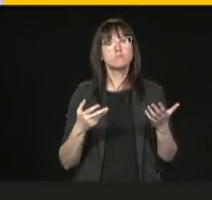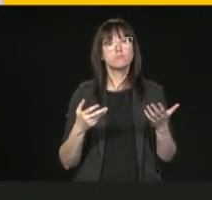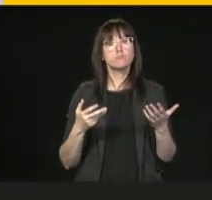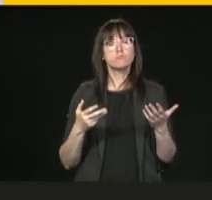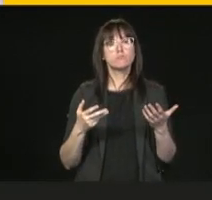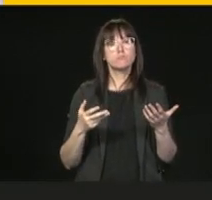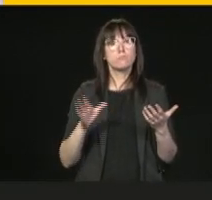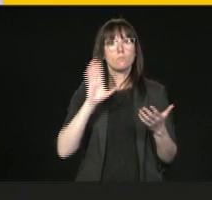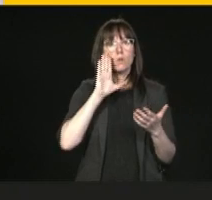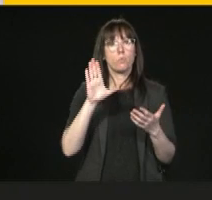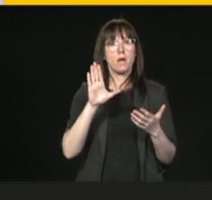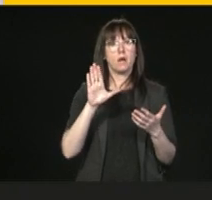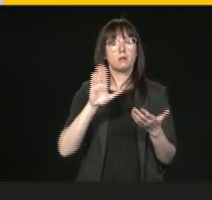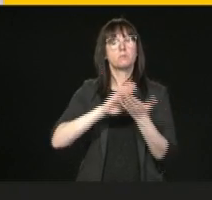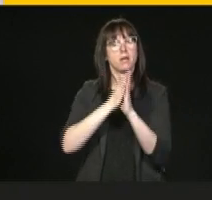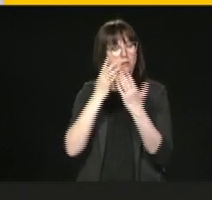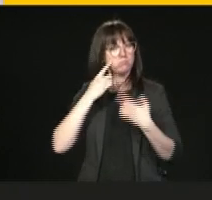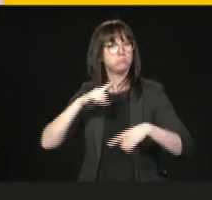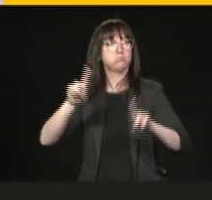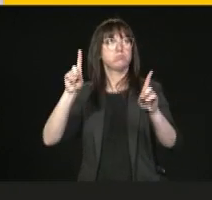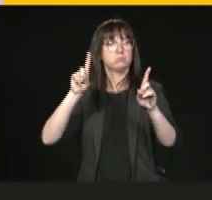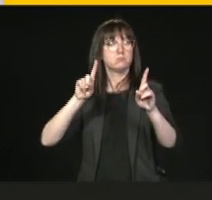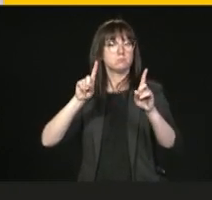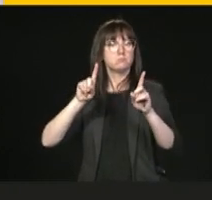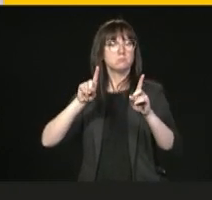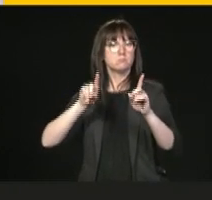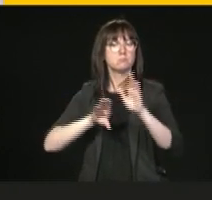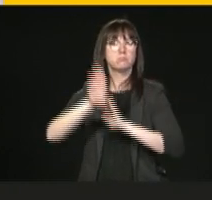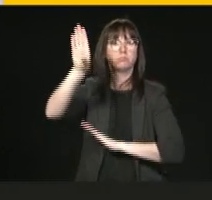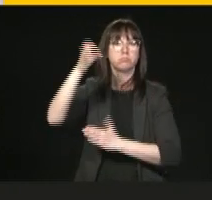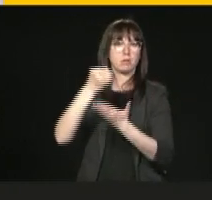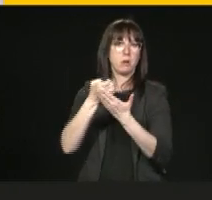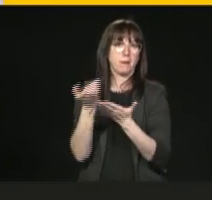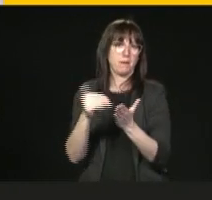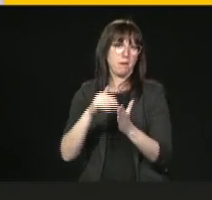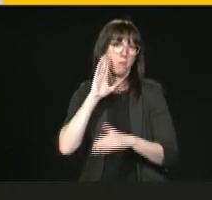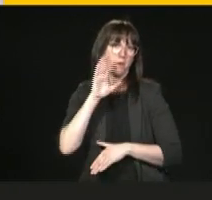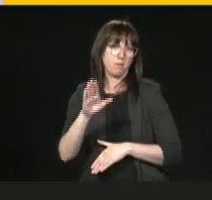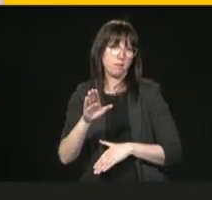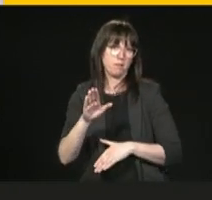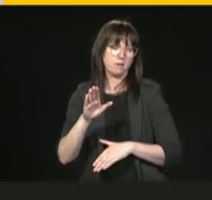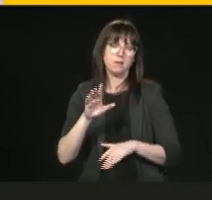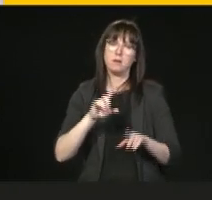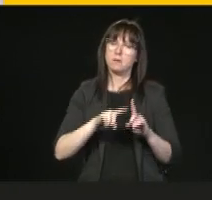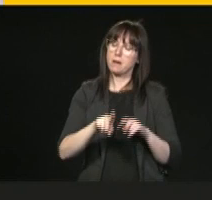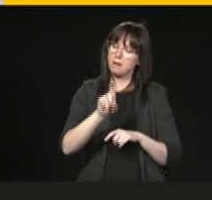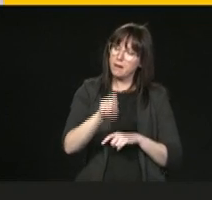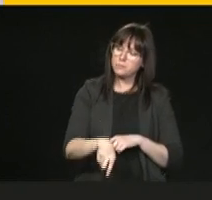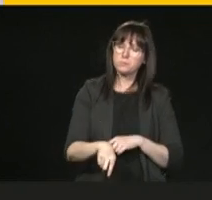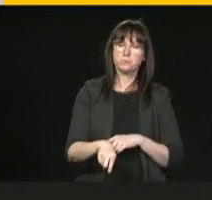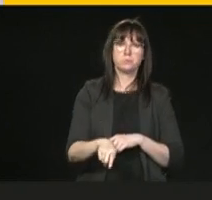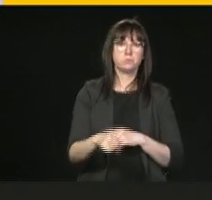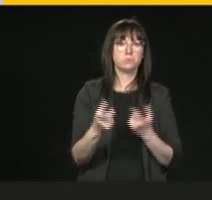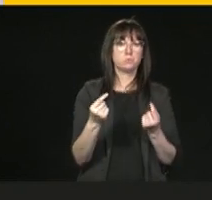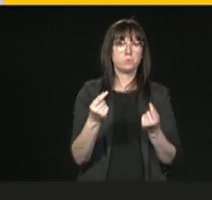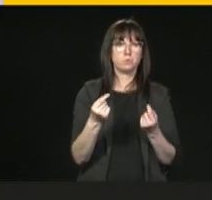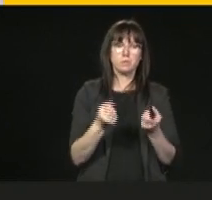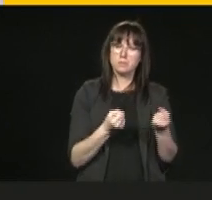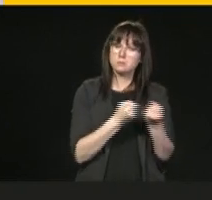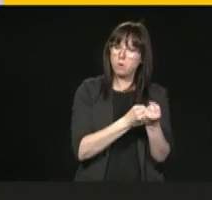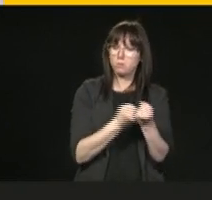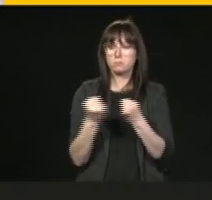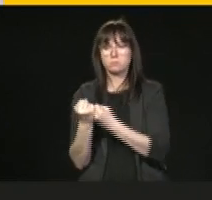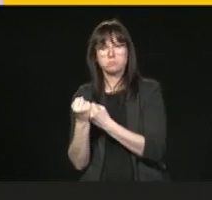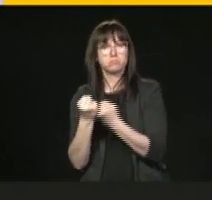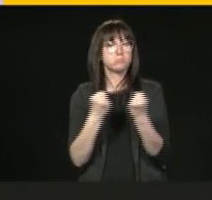to return to the prosperous economy we had before. But we must ensure that we're there to support each